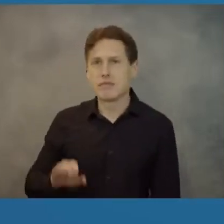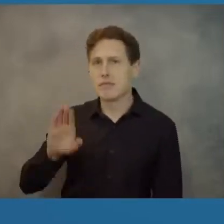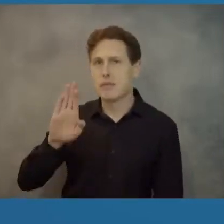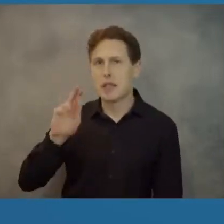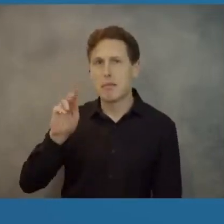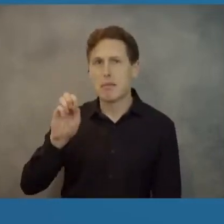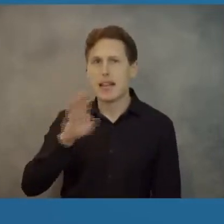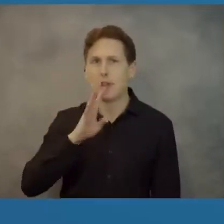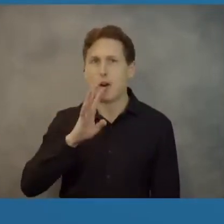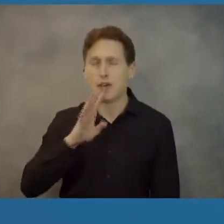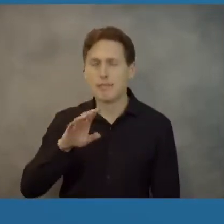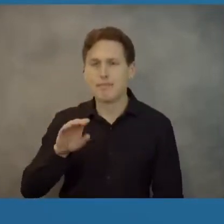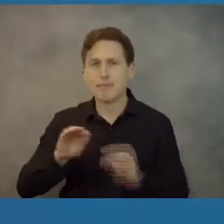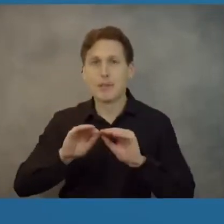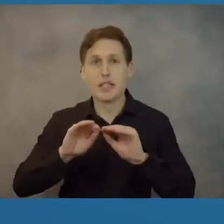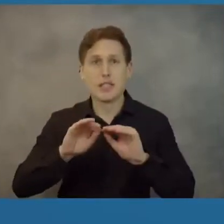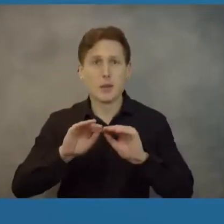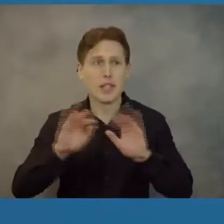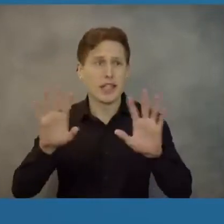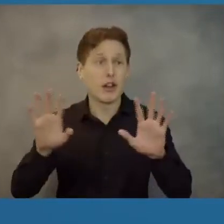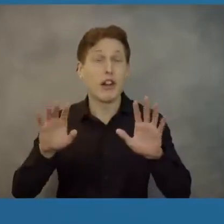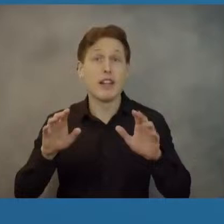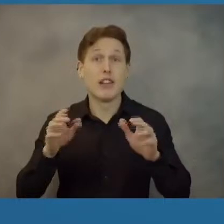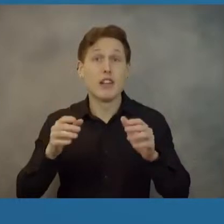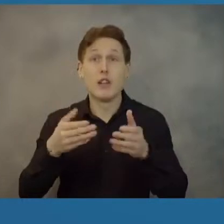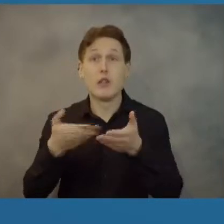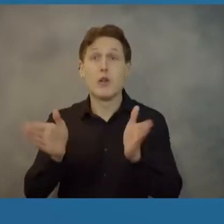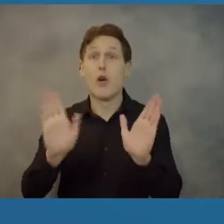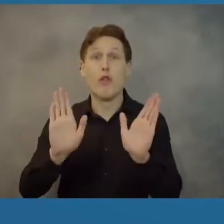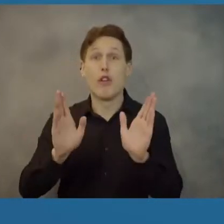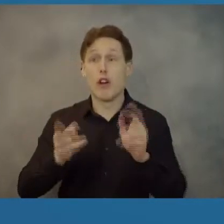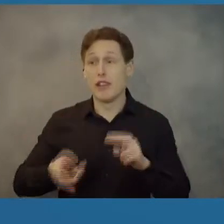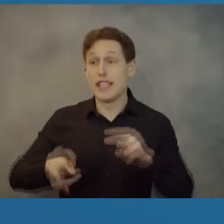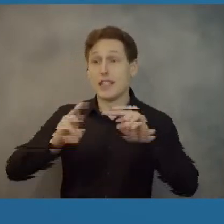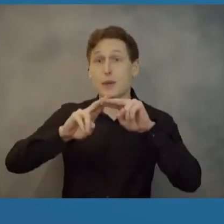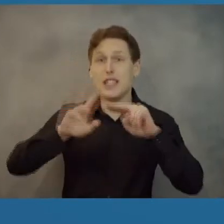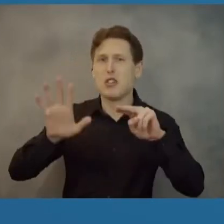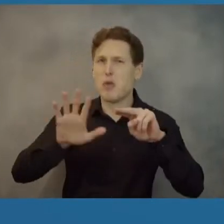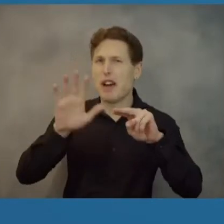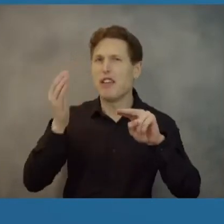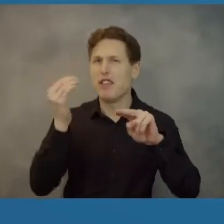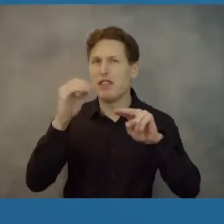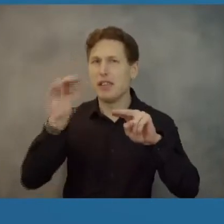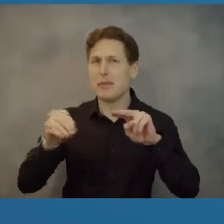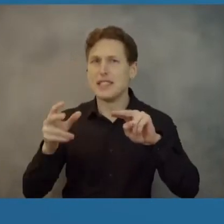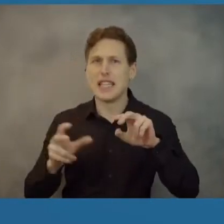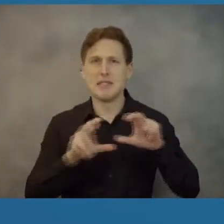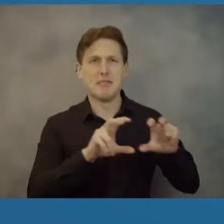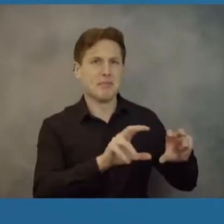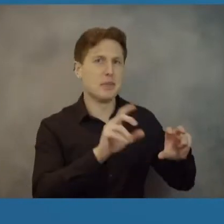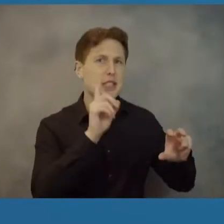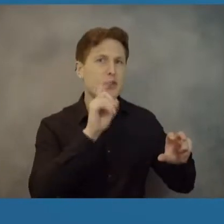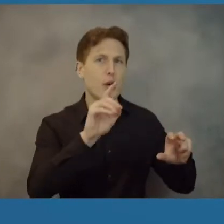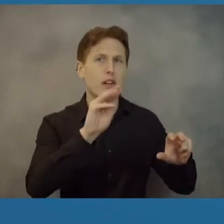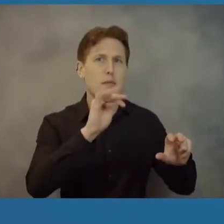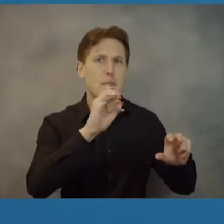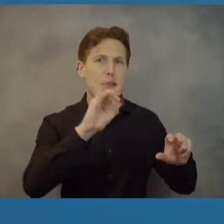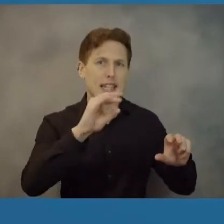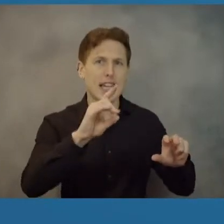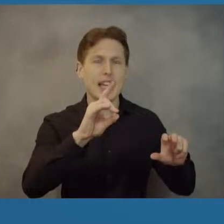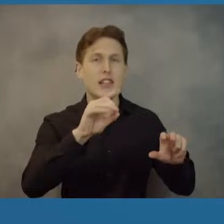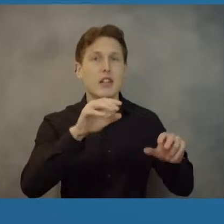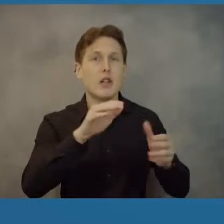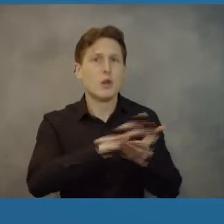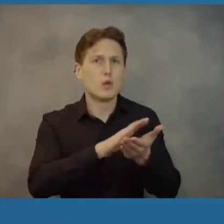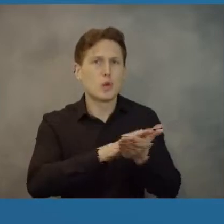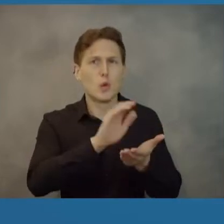of the overall increase, the increase year over year, roughly 50% is attributed to Medicaid and school aid. On Medicaid, we're still going through a